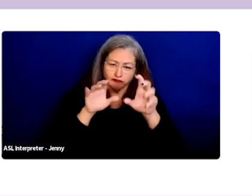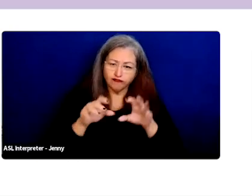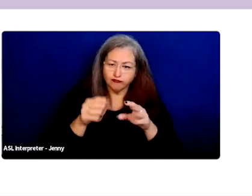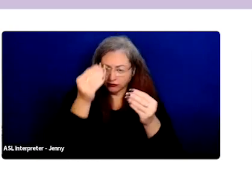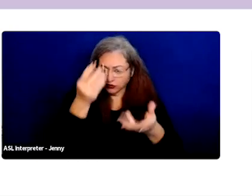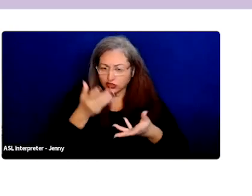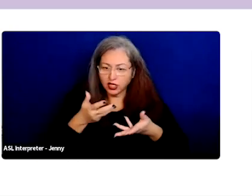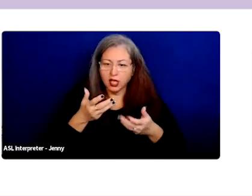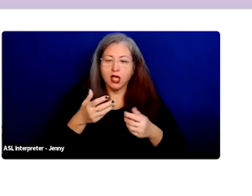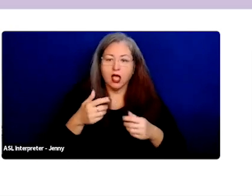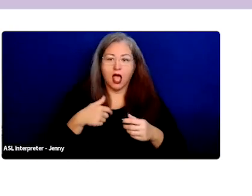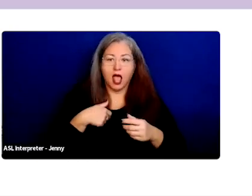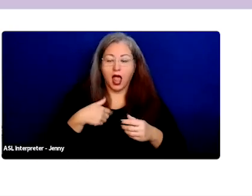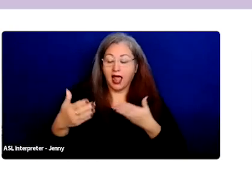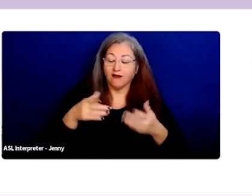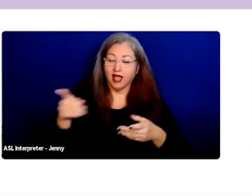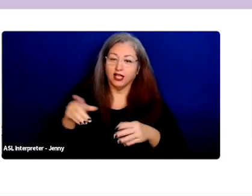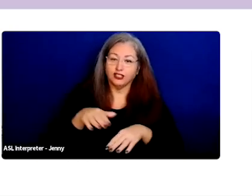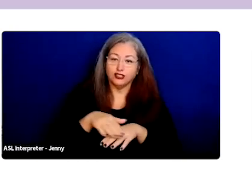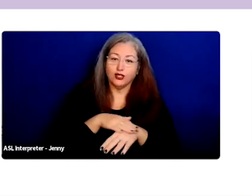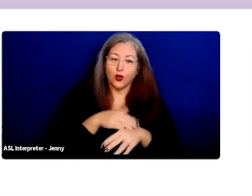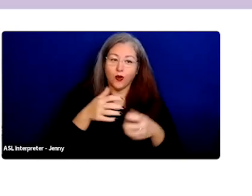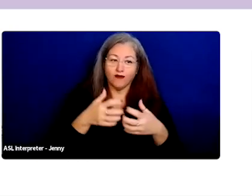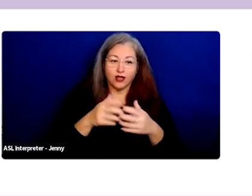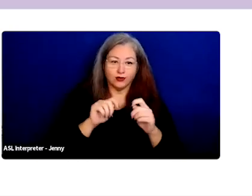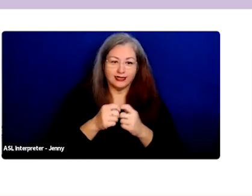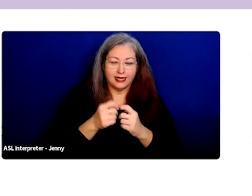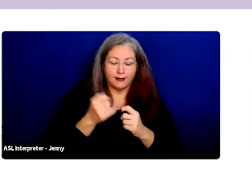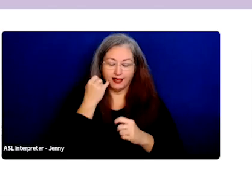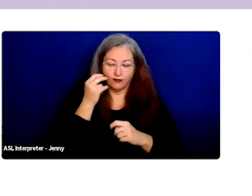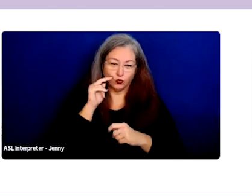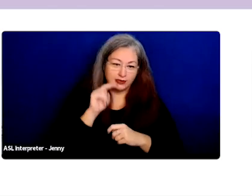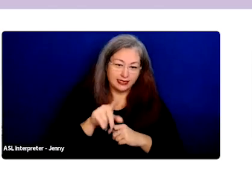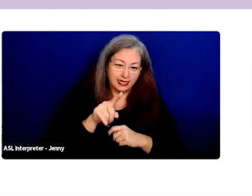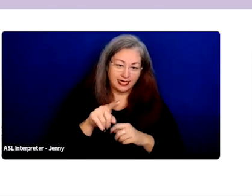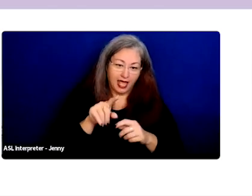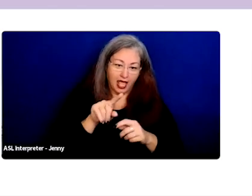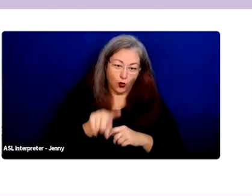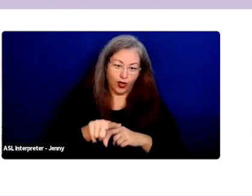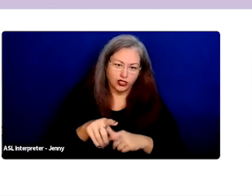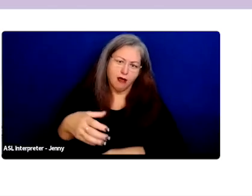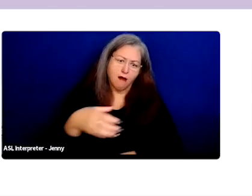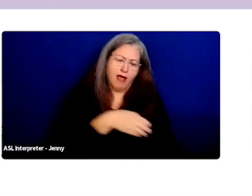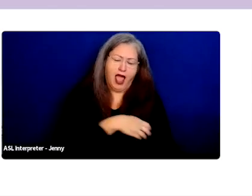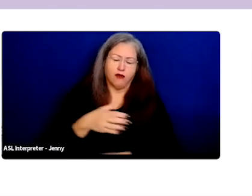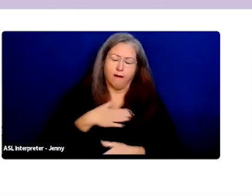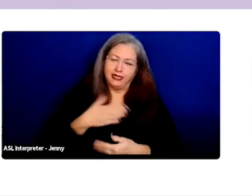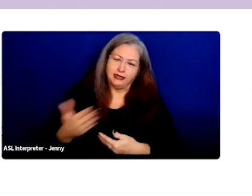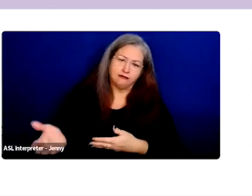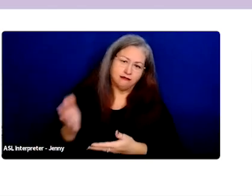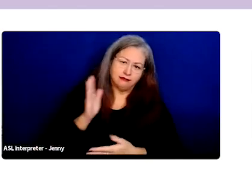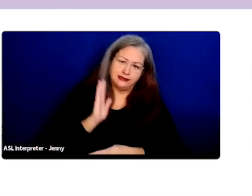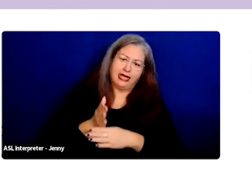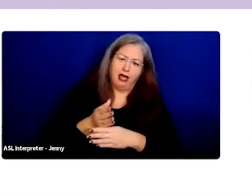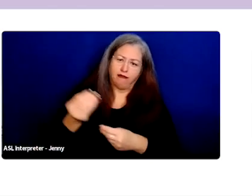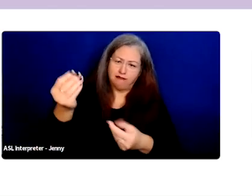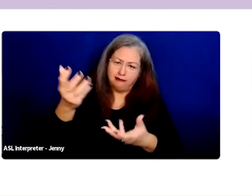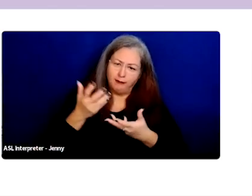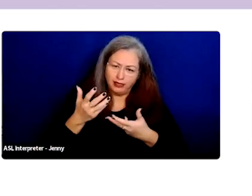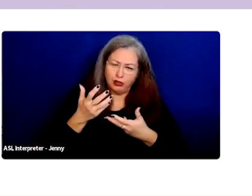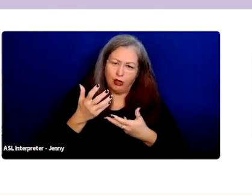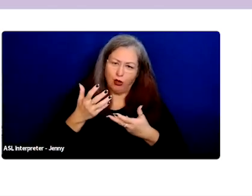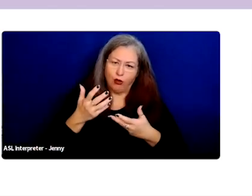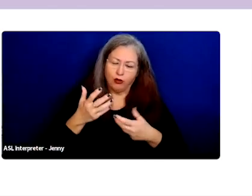And I invite the Slow Factory team, you see a powerful question or something that I need to notice, stop me. I want